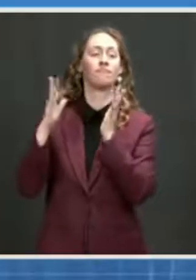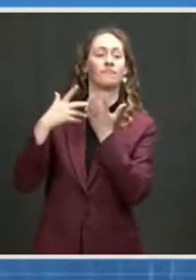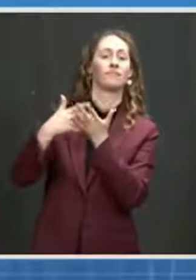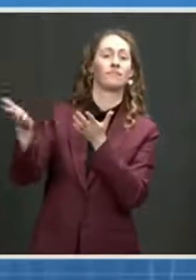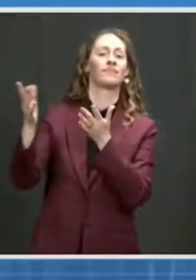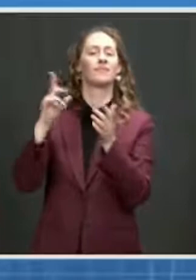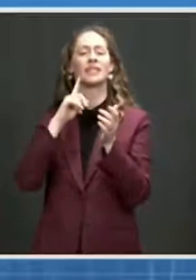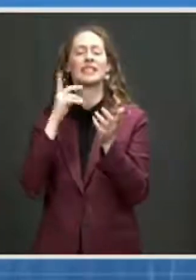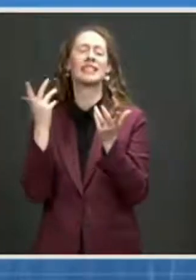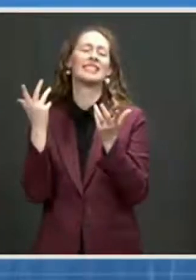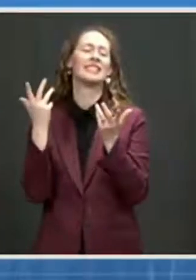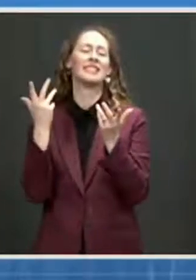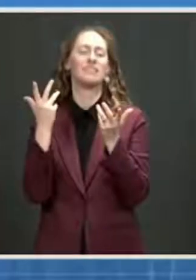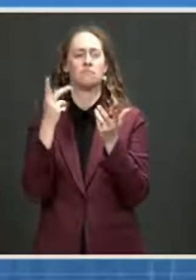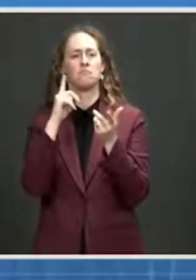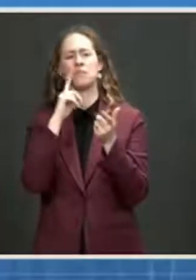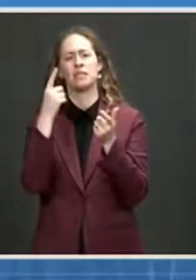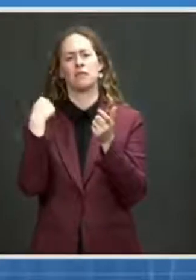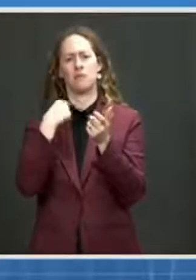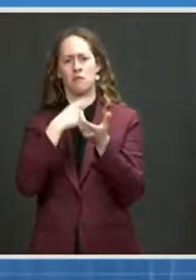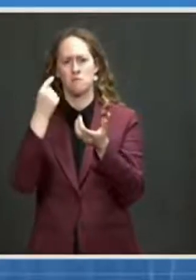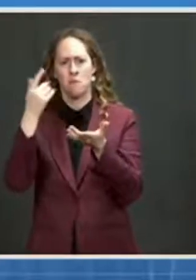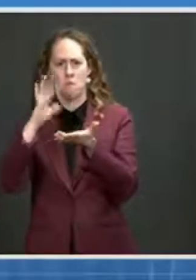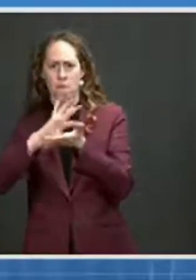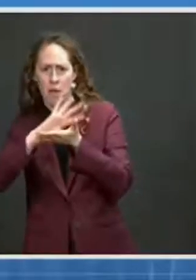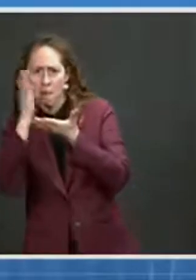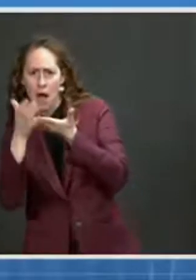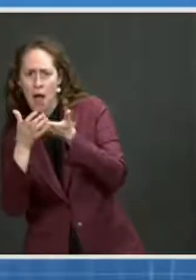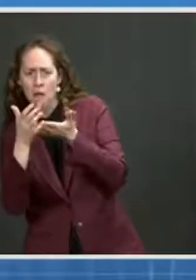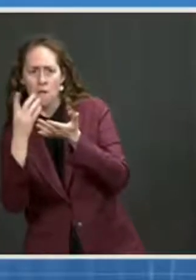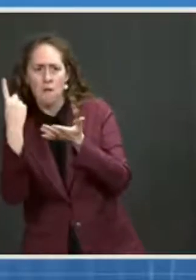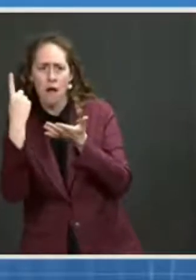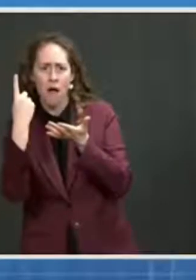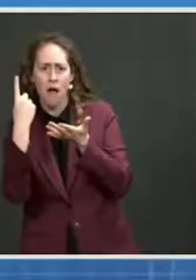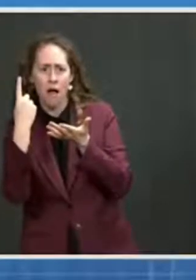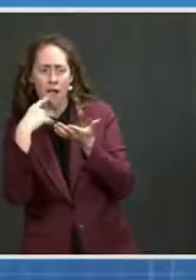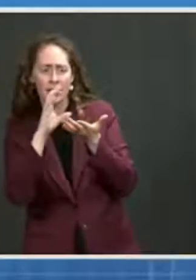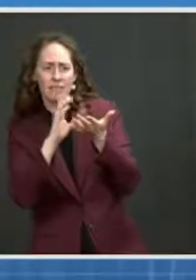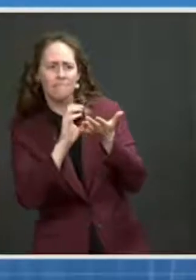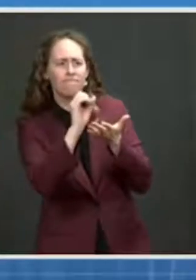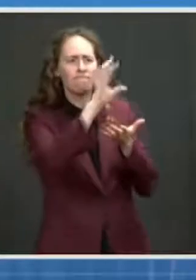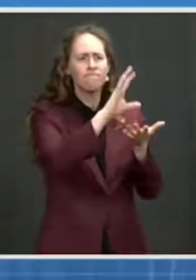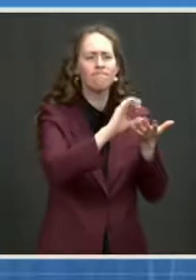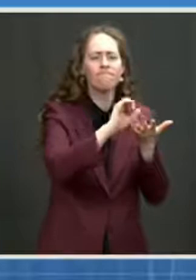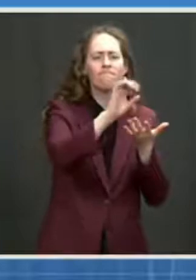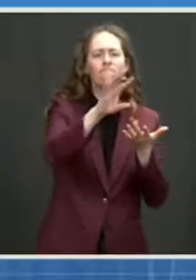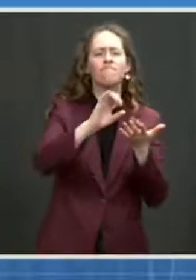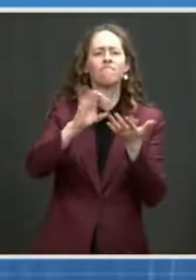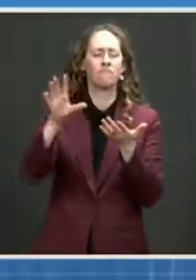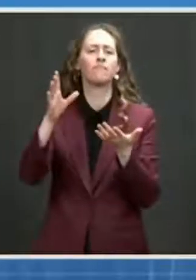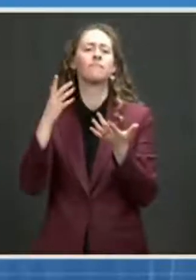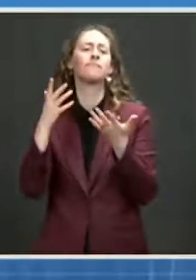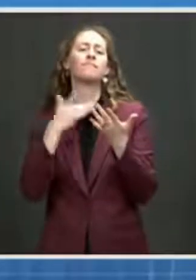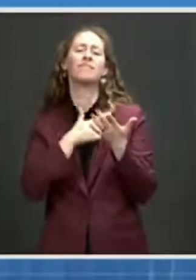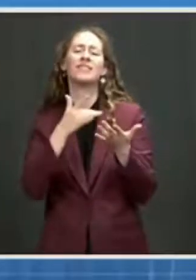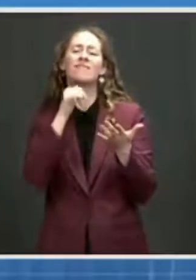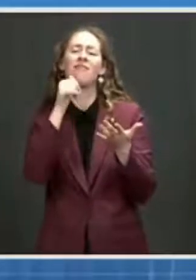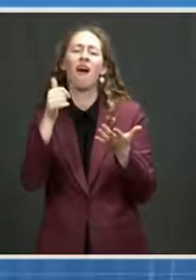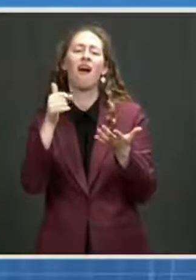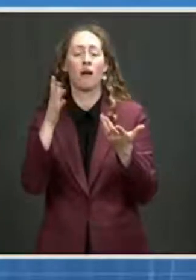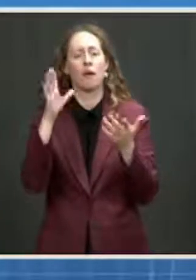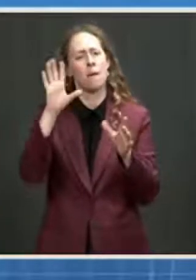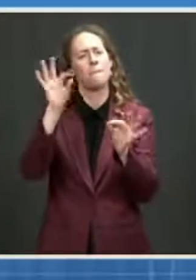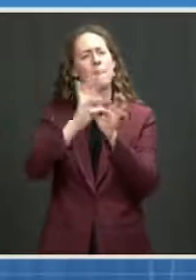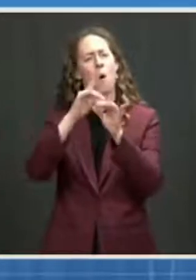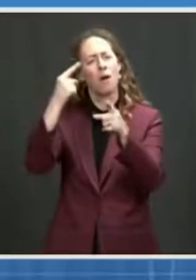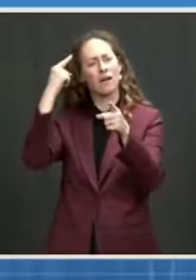of the doses that have been sent to states that are in the hundreds of millions will end up not being used. Remember, those doses were ordered by states, delivered